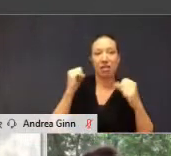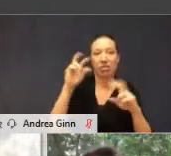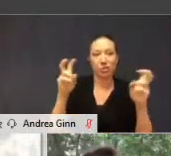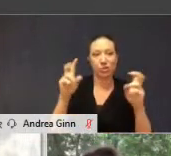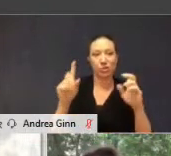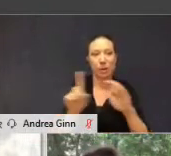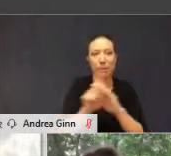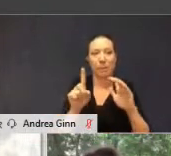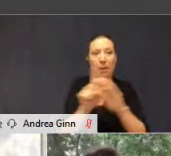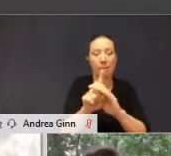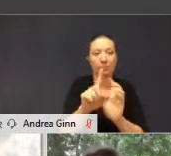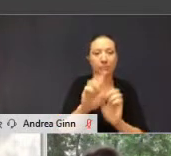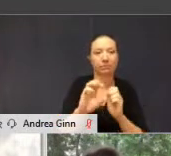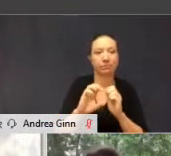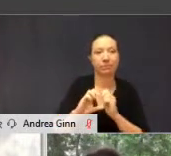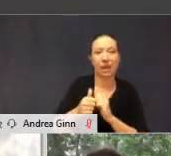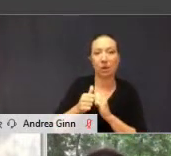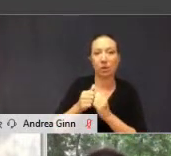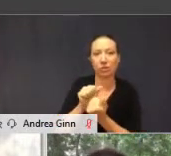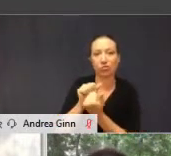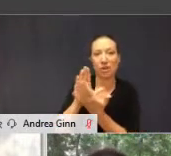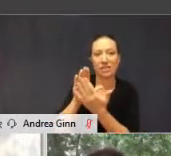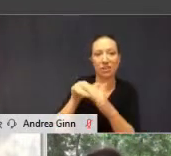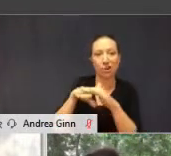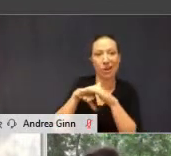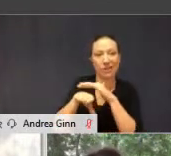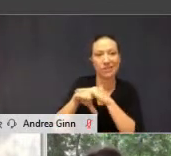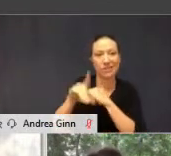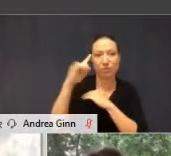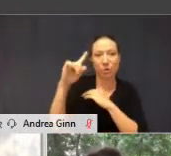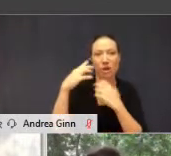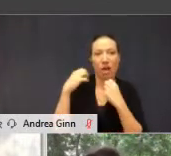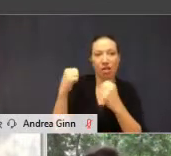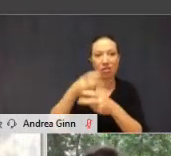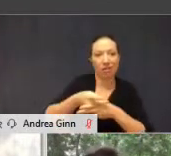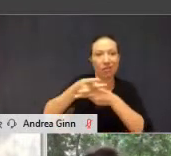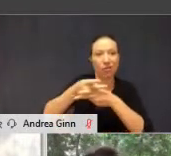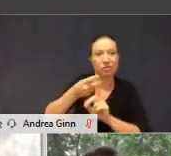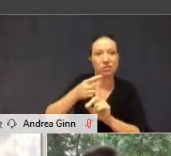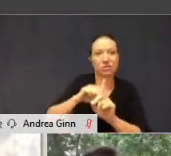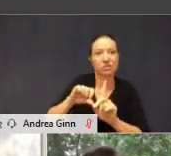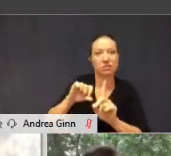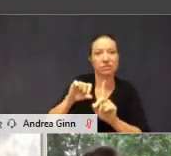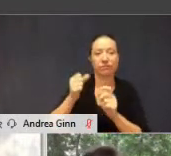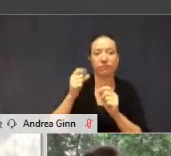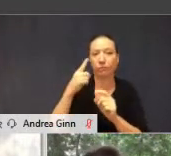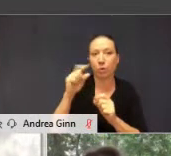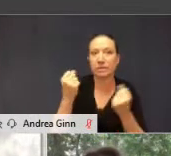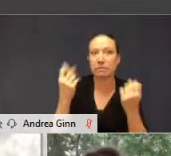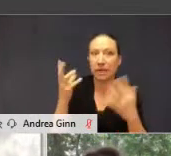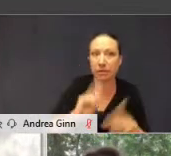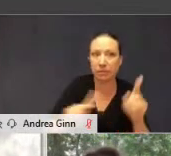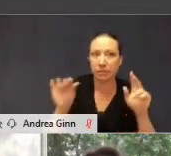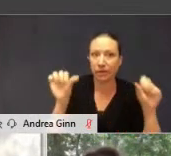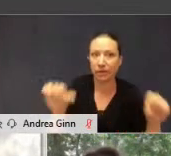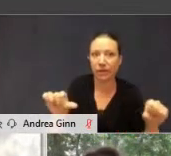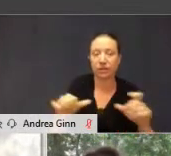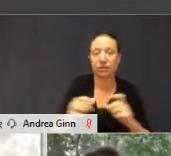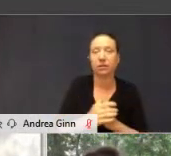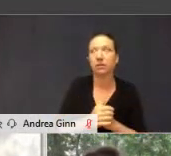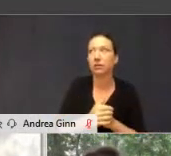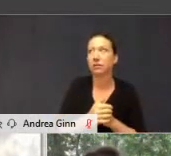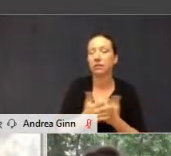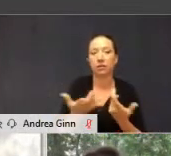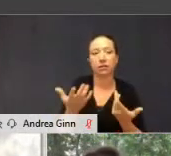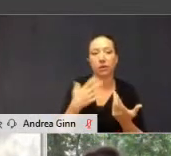by addressing access to health care for as many as possible. I wish we had health care